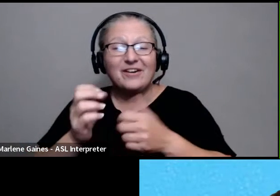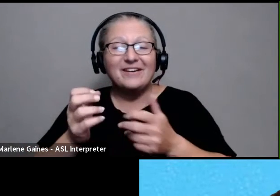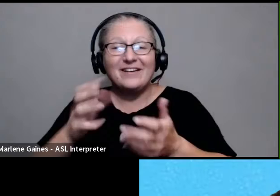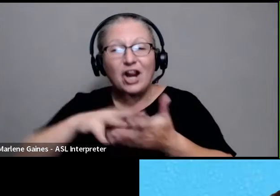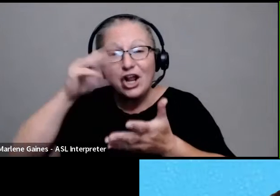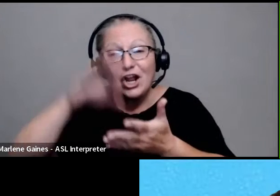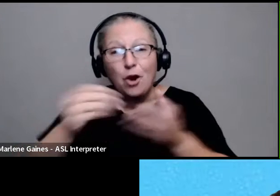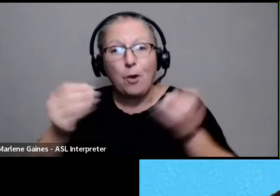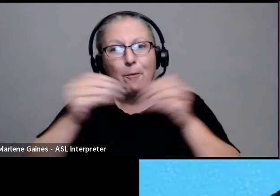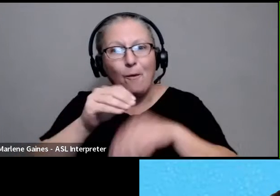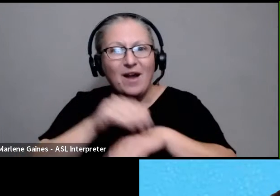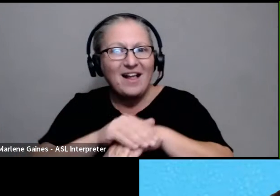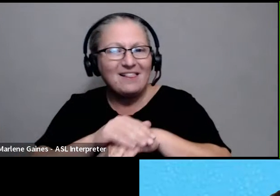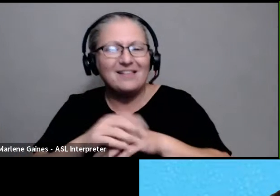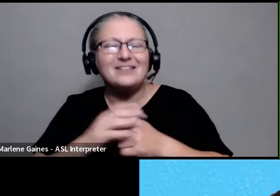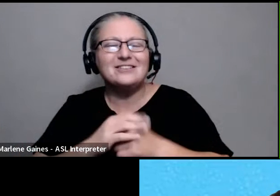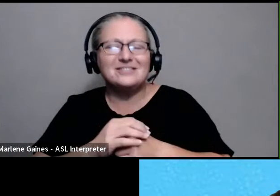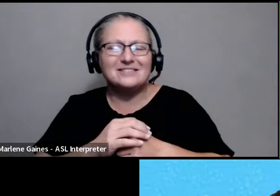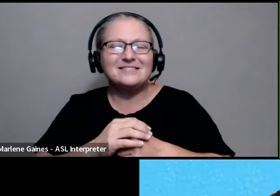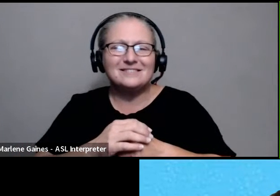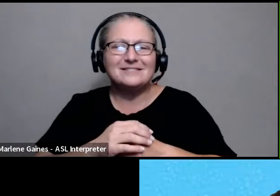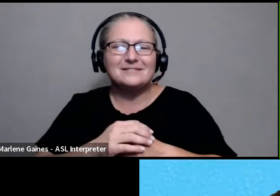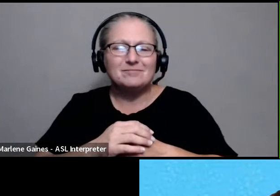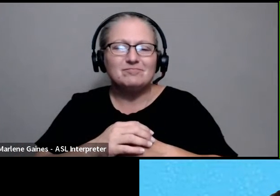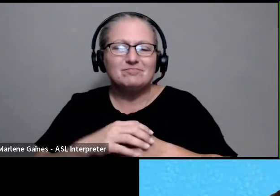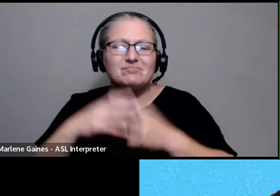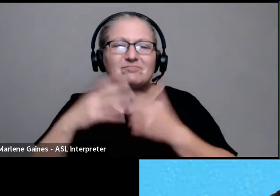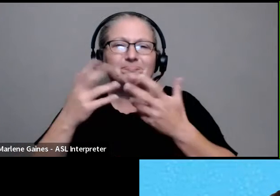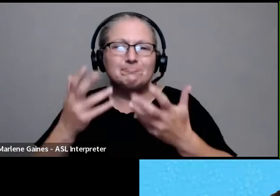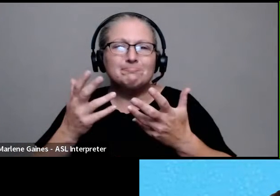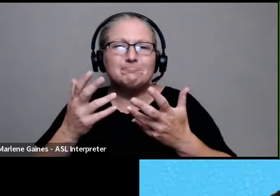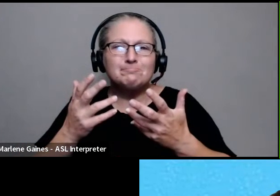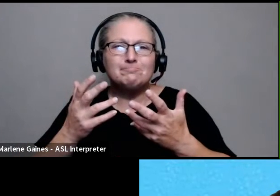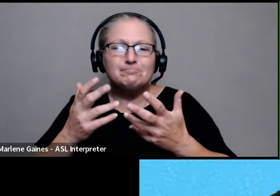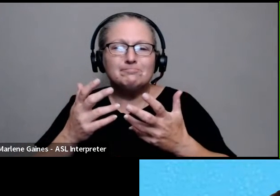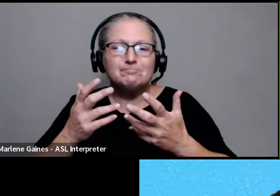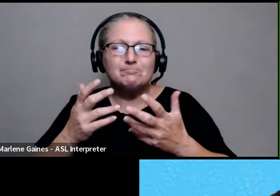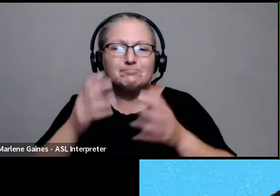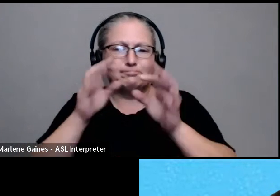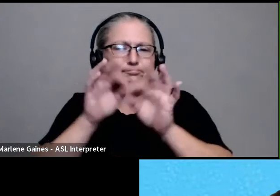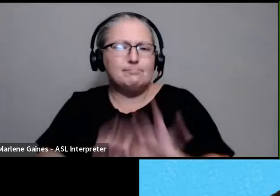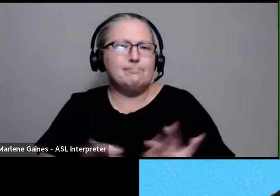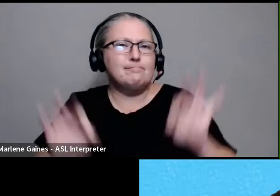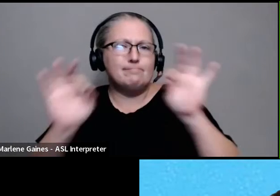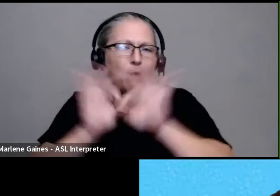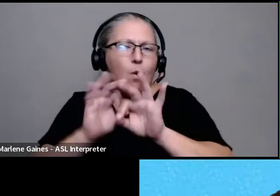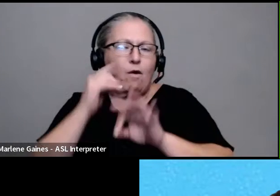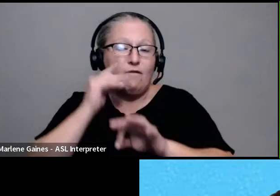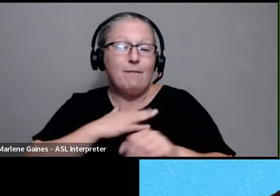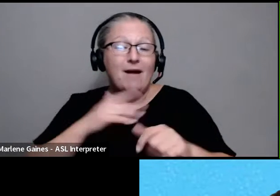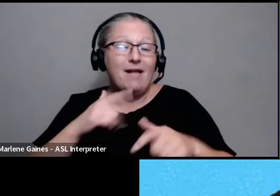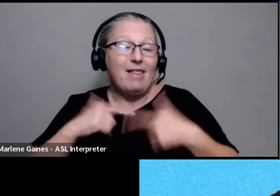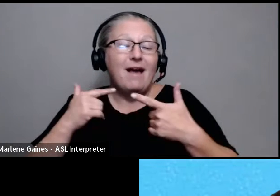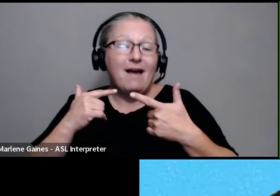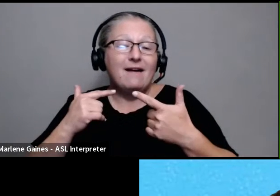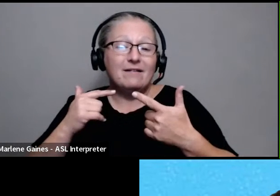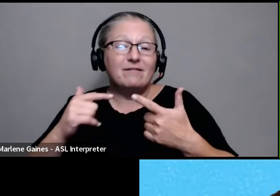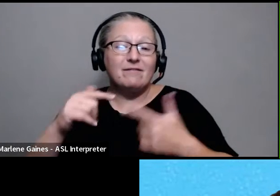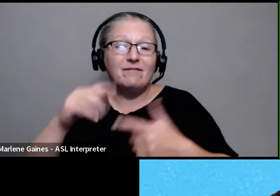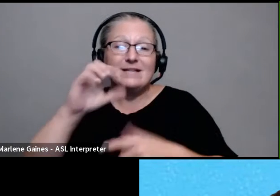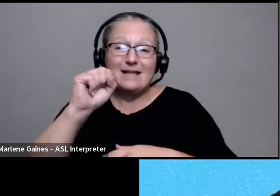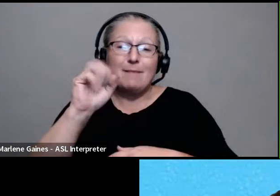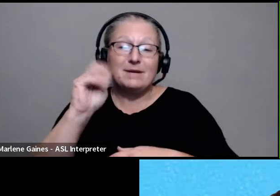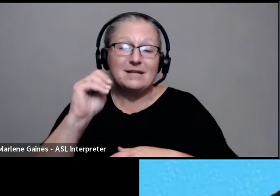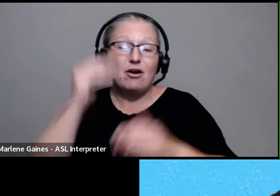learn more English. So it's very big thing on my life, being an San Mateo Adult